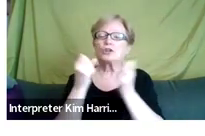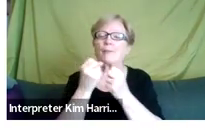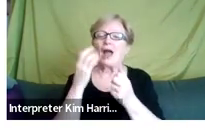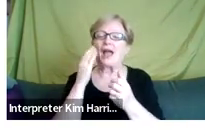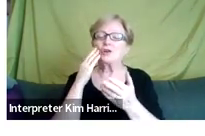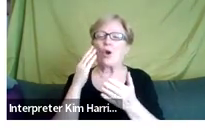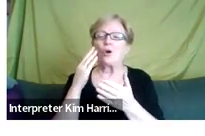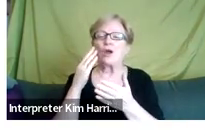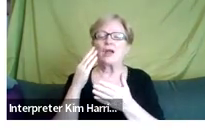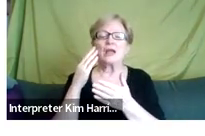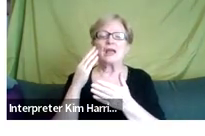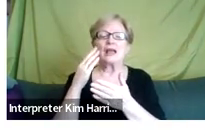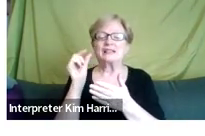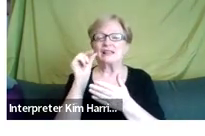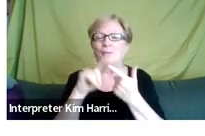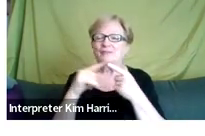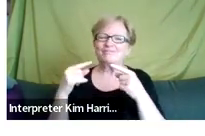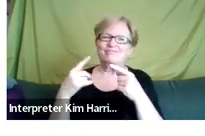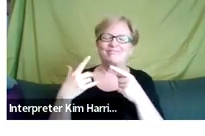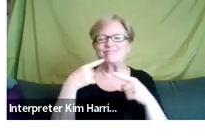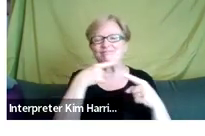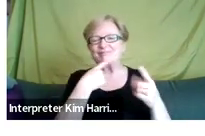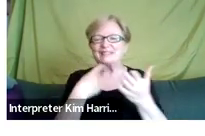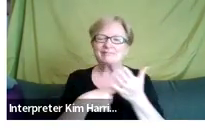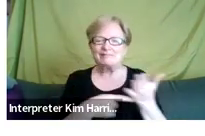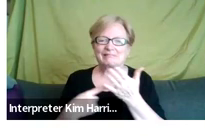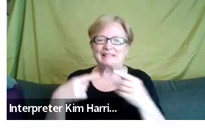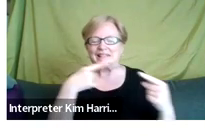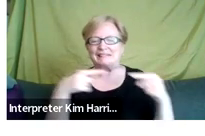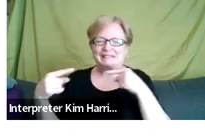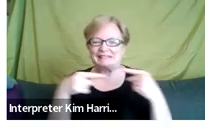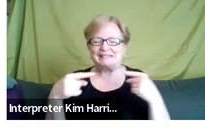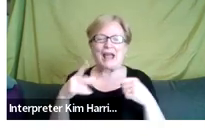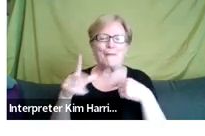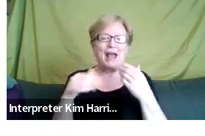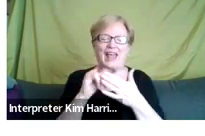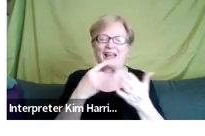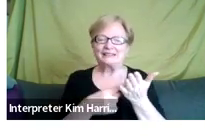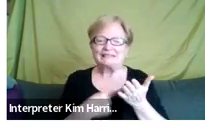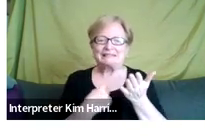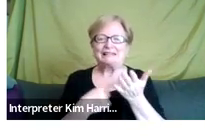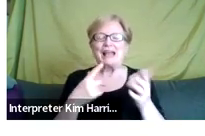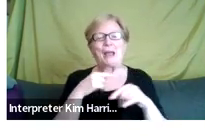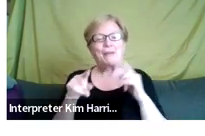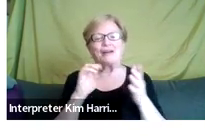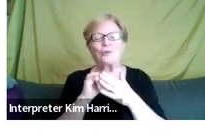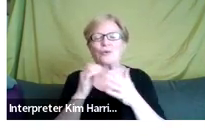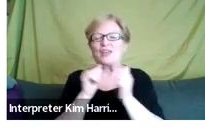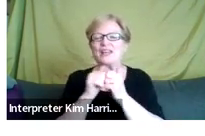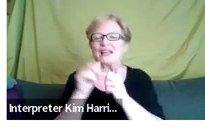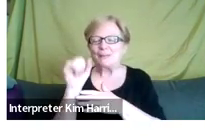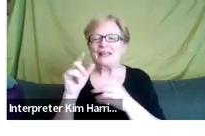that it's somewhat of a controversial, you know, topic within the disability community, and